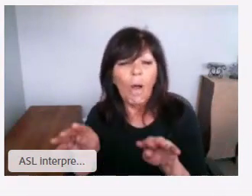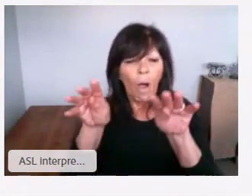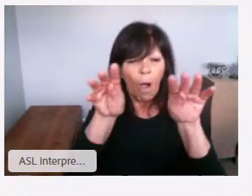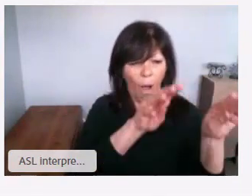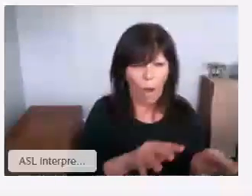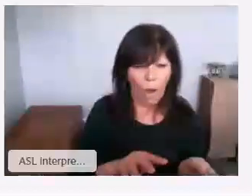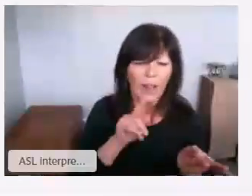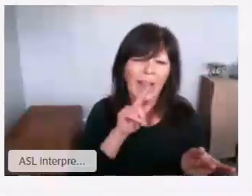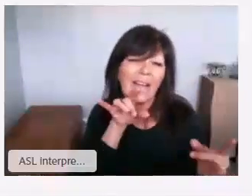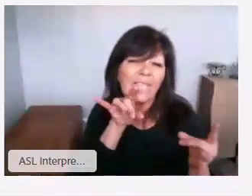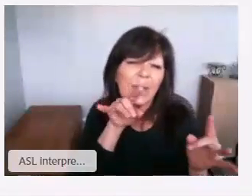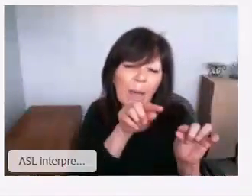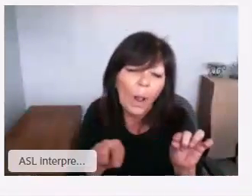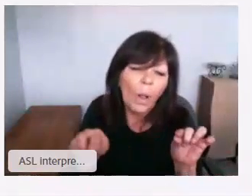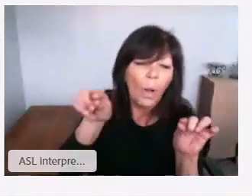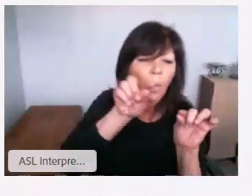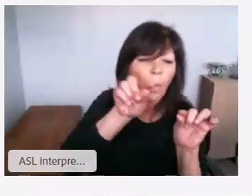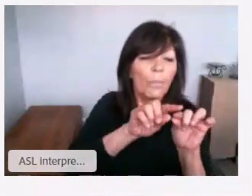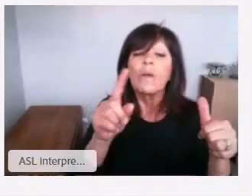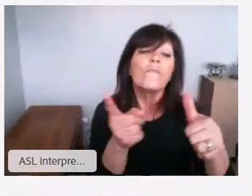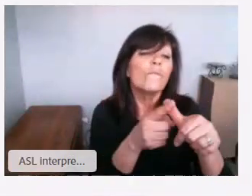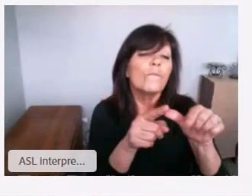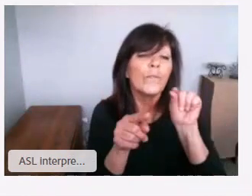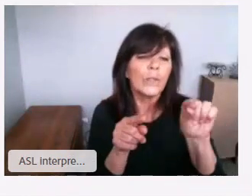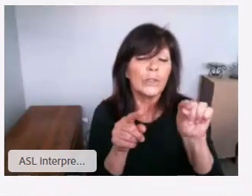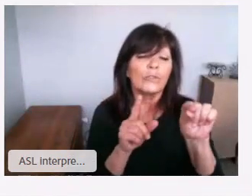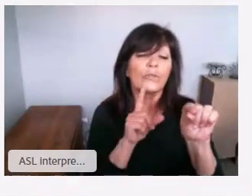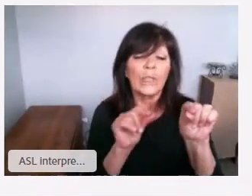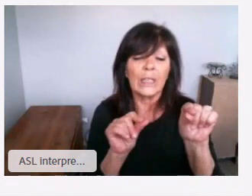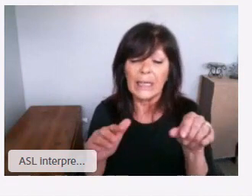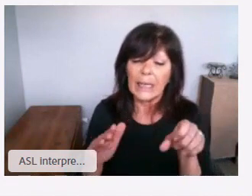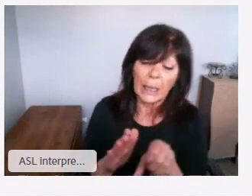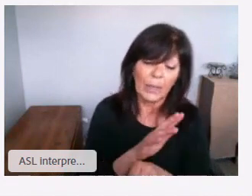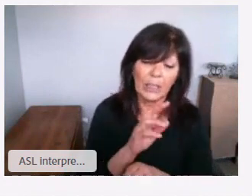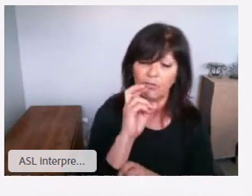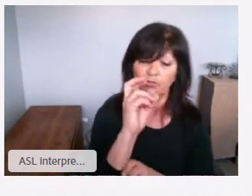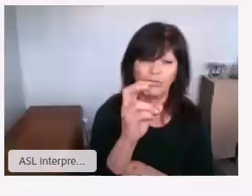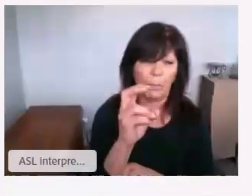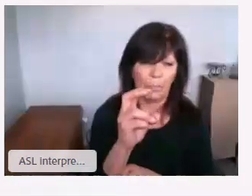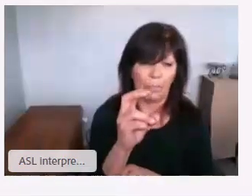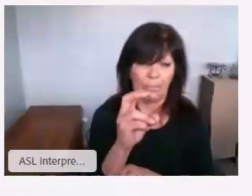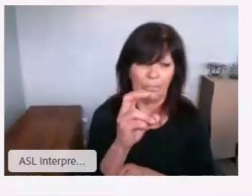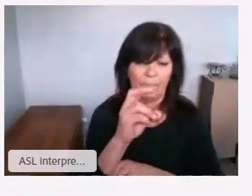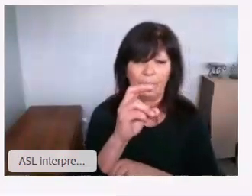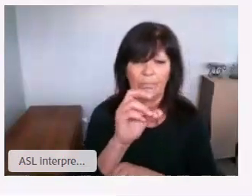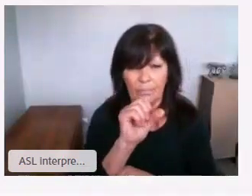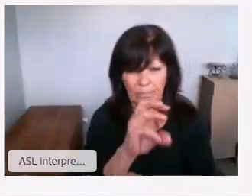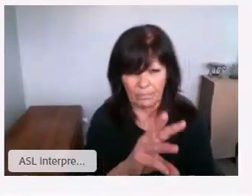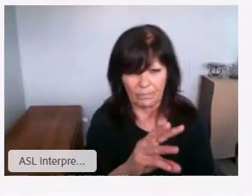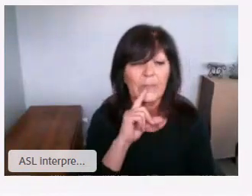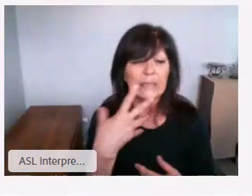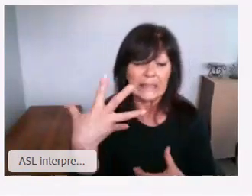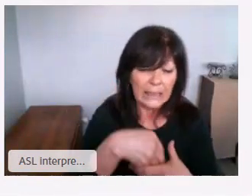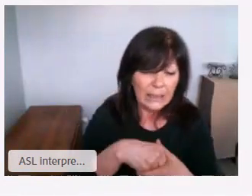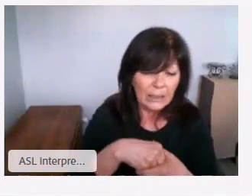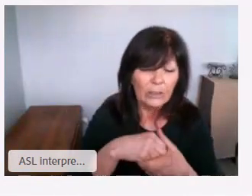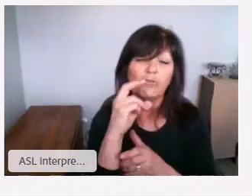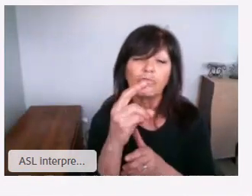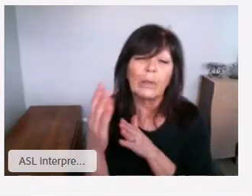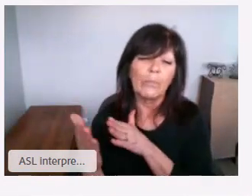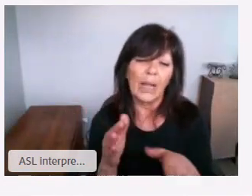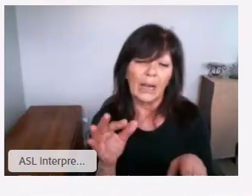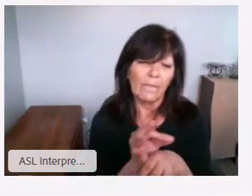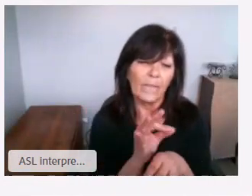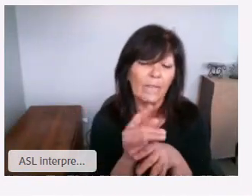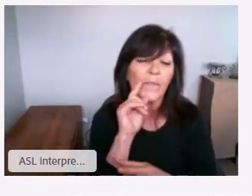feedback loop. The first element of the project is really our complete trip platform, which is a newly designed integrated trip planning function for travelers